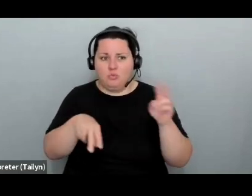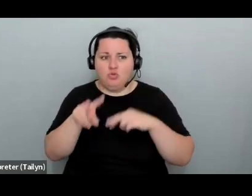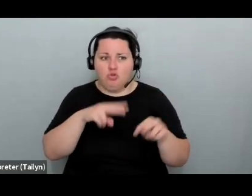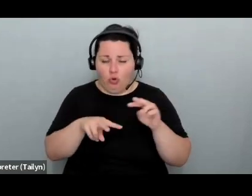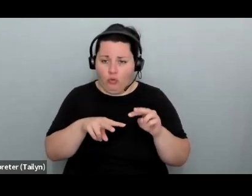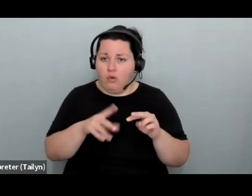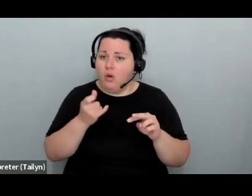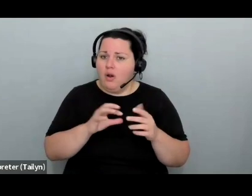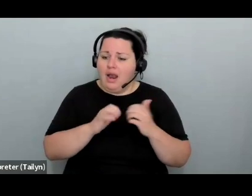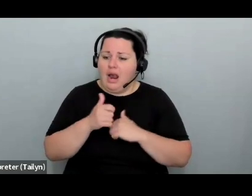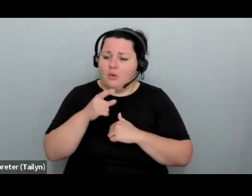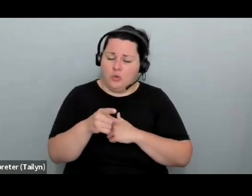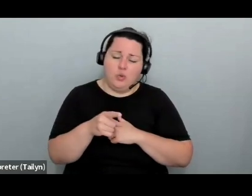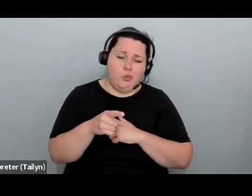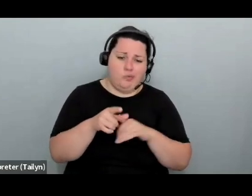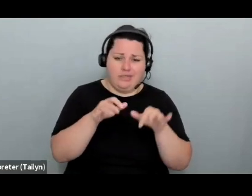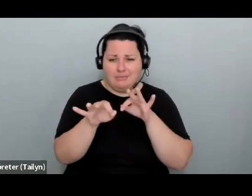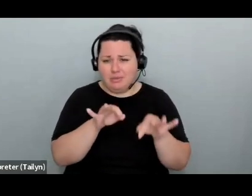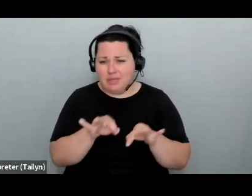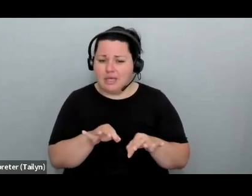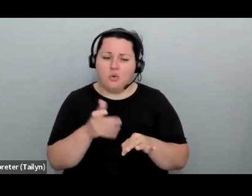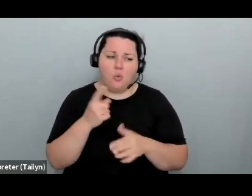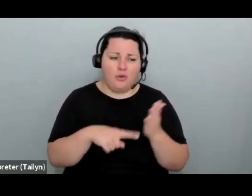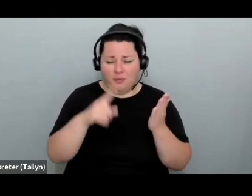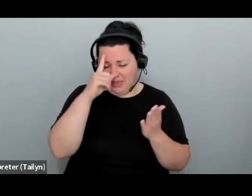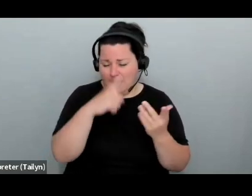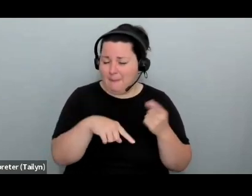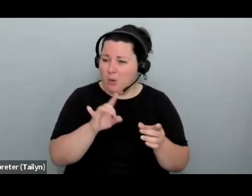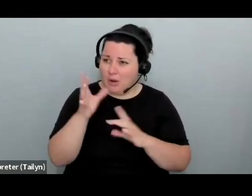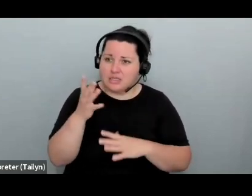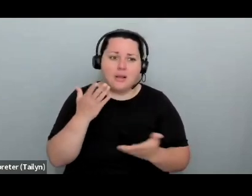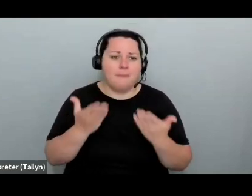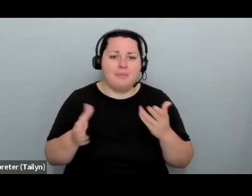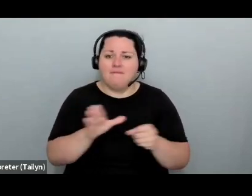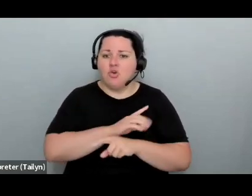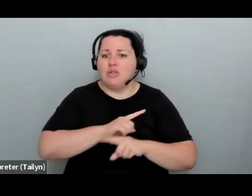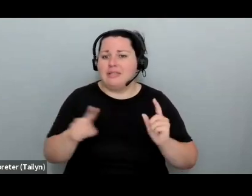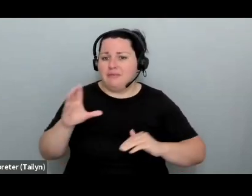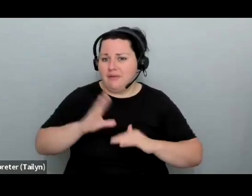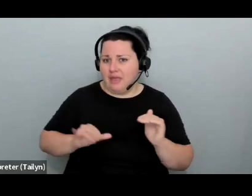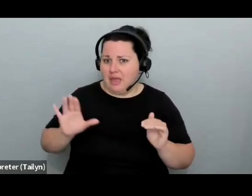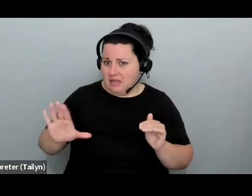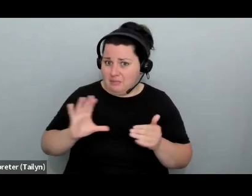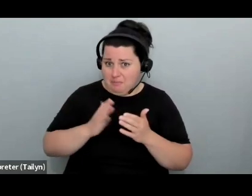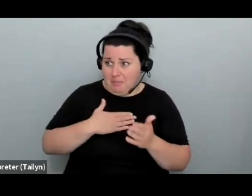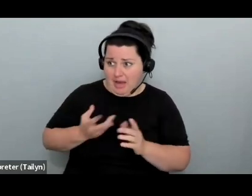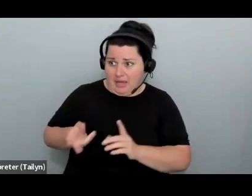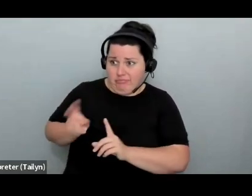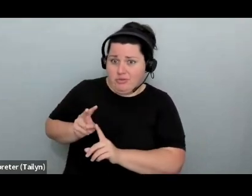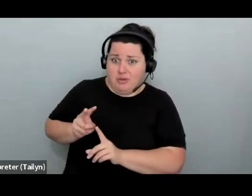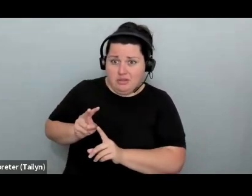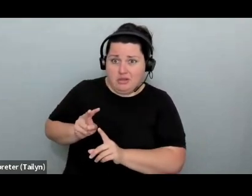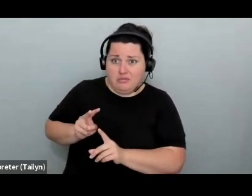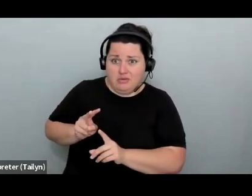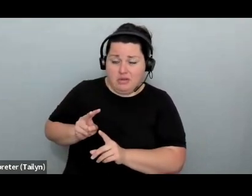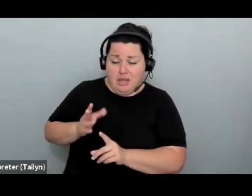or how you articulate a crisis or what you think about a crisis may be completely different from how I see my crisis and how I